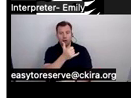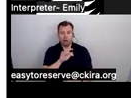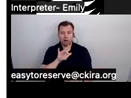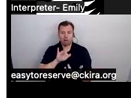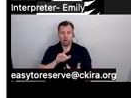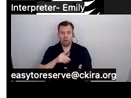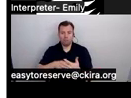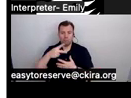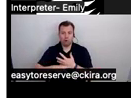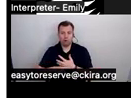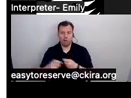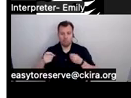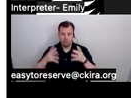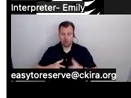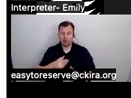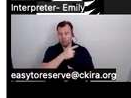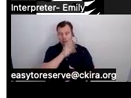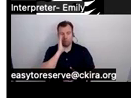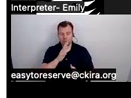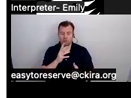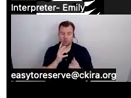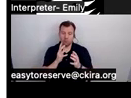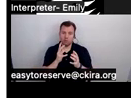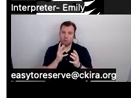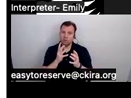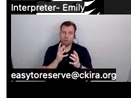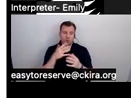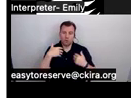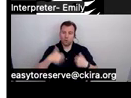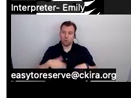to talk about your research. That can be so valuable,